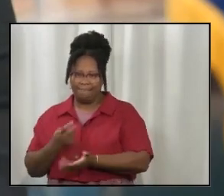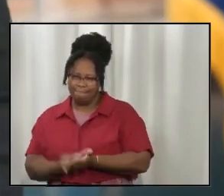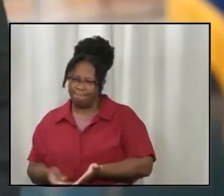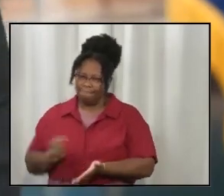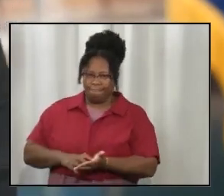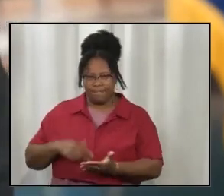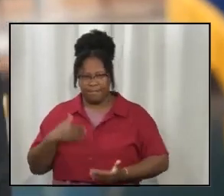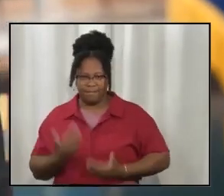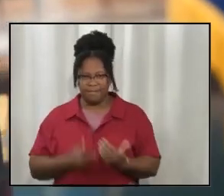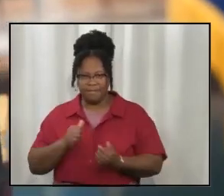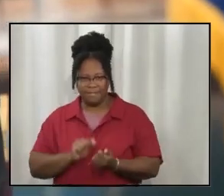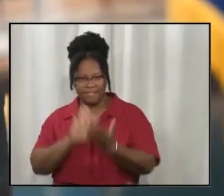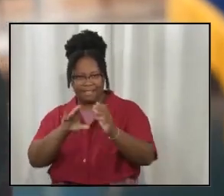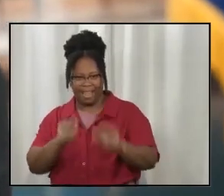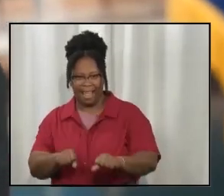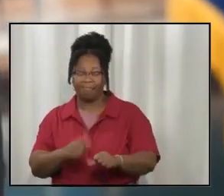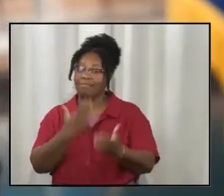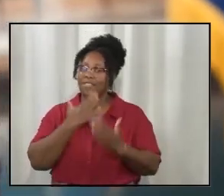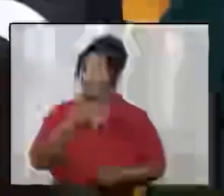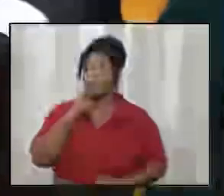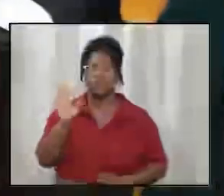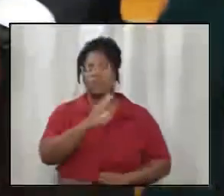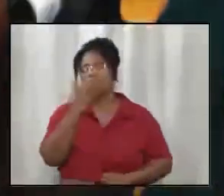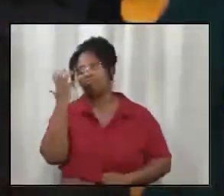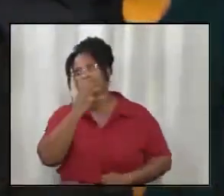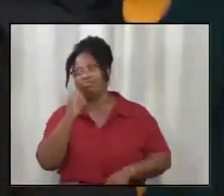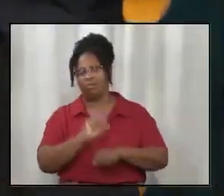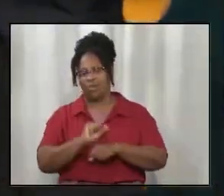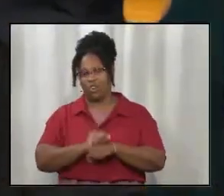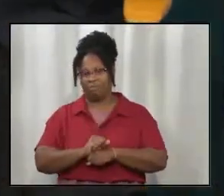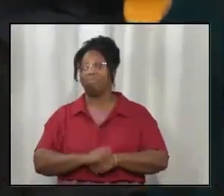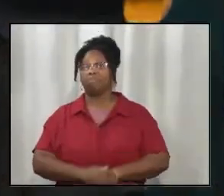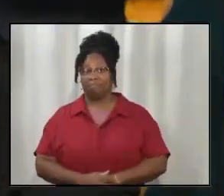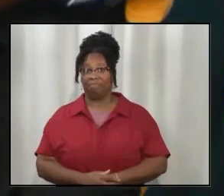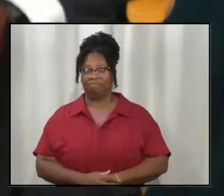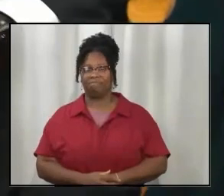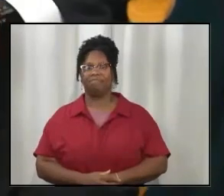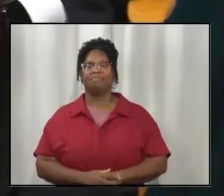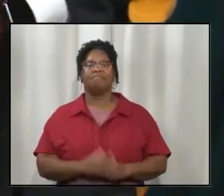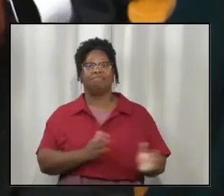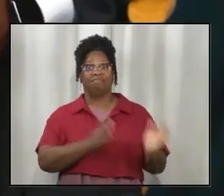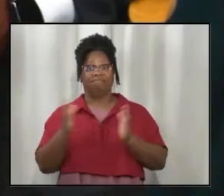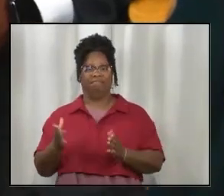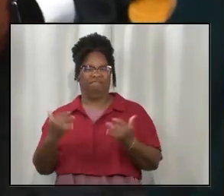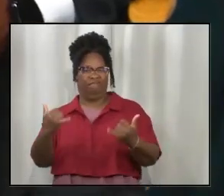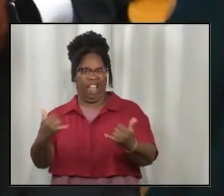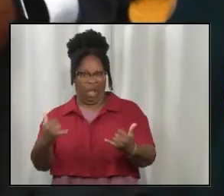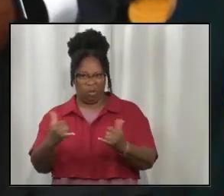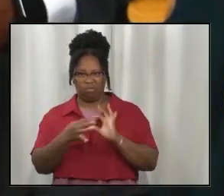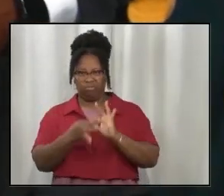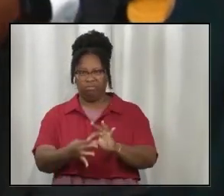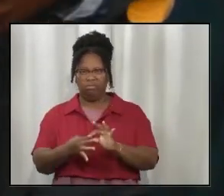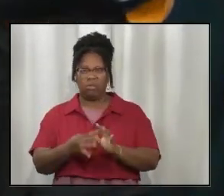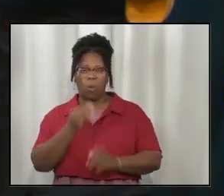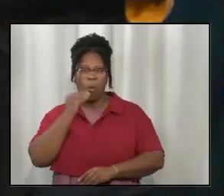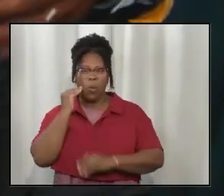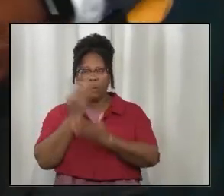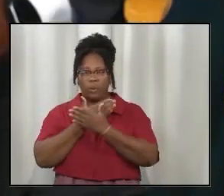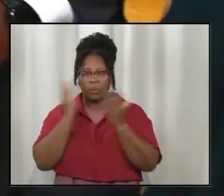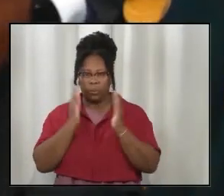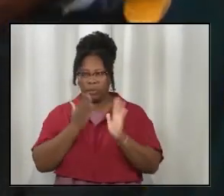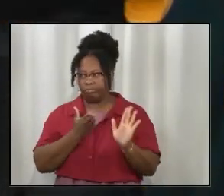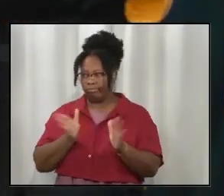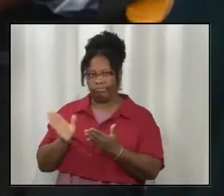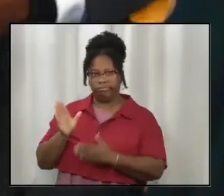thank all of you for all your incredible work. So now, let's get back to the topic of homelessness, and we'll turn to our guest.